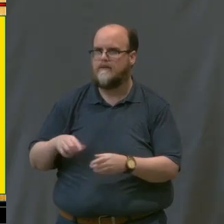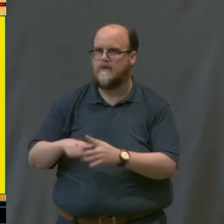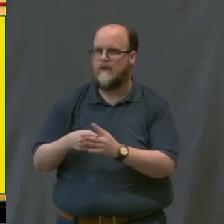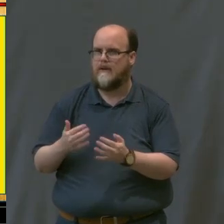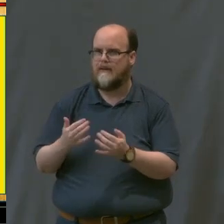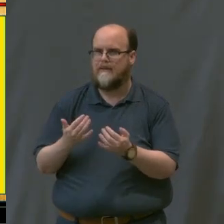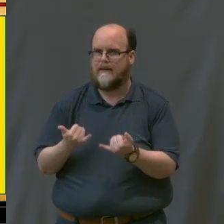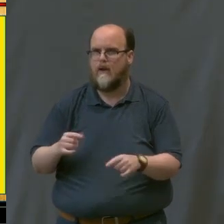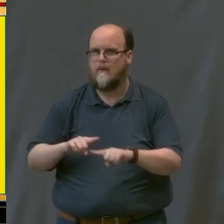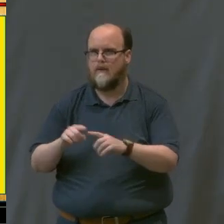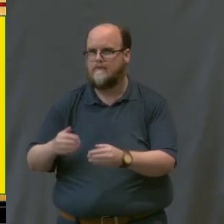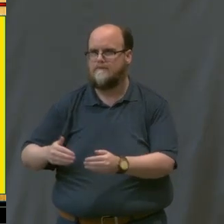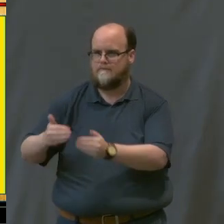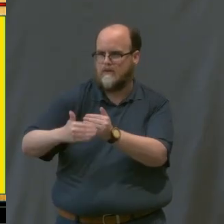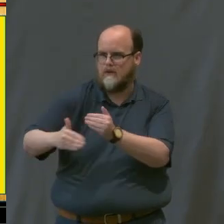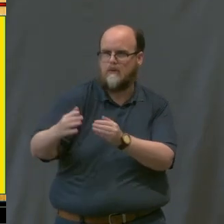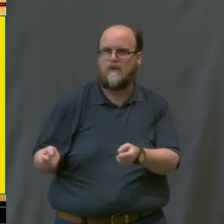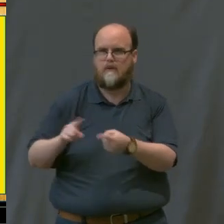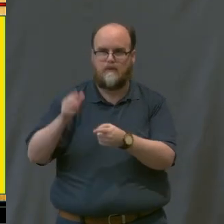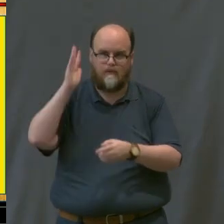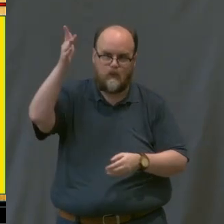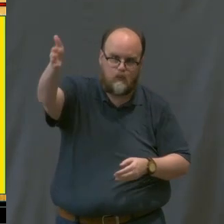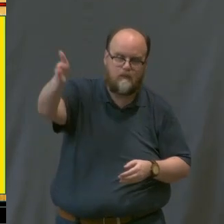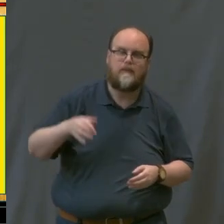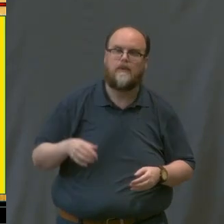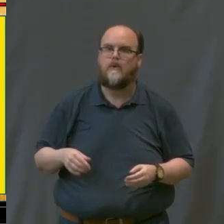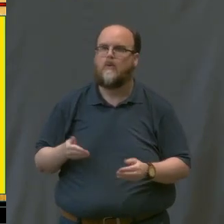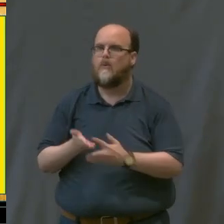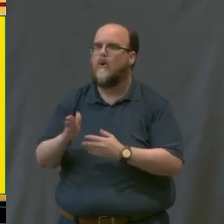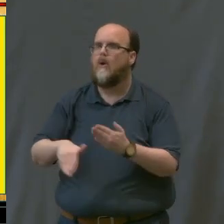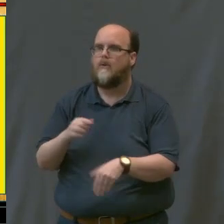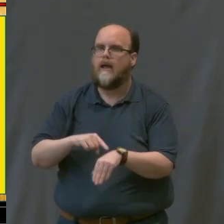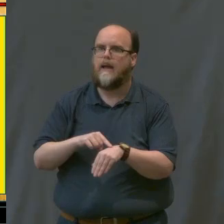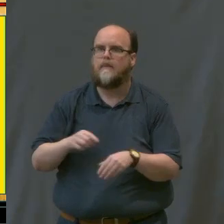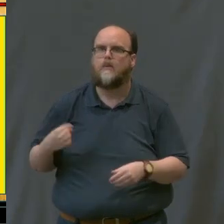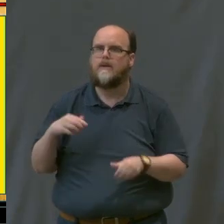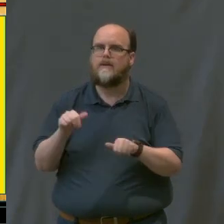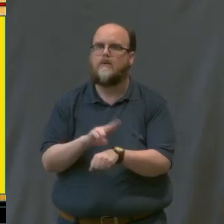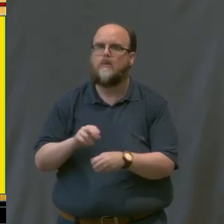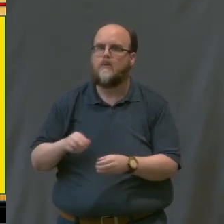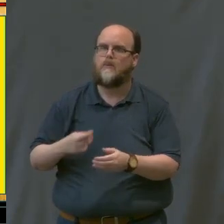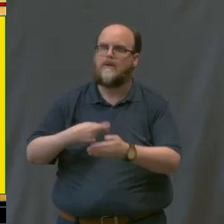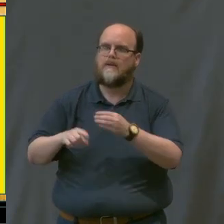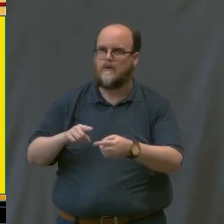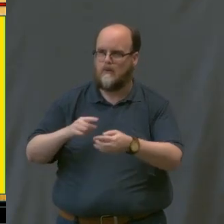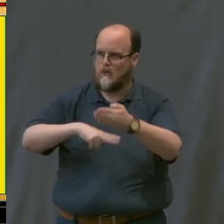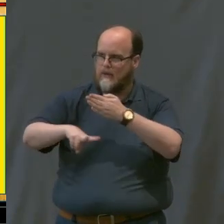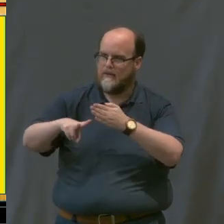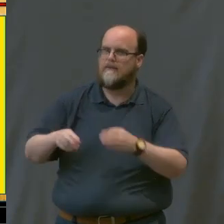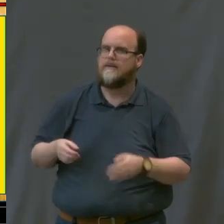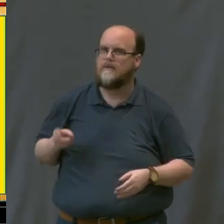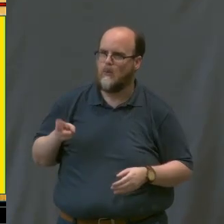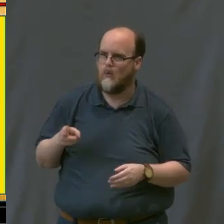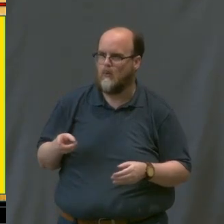future ends, by the way. The time scheme stretches through all time. As such, we can use Revelation to predict secular